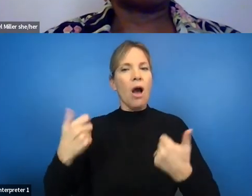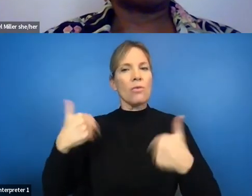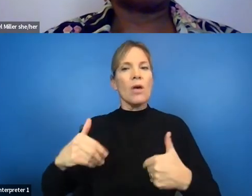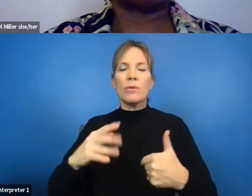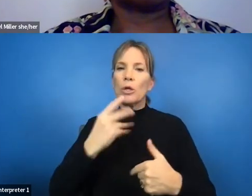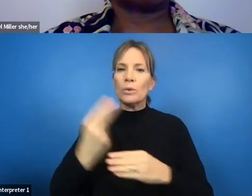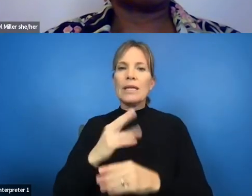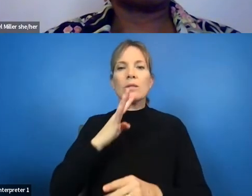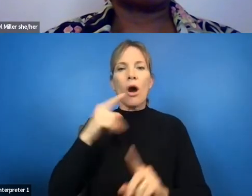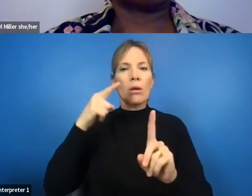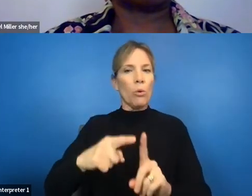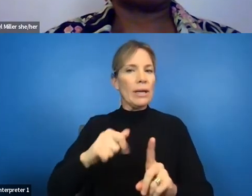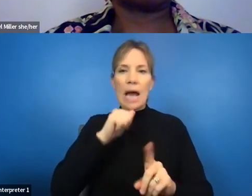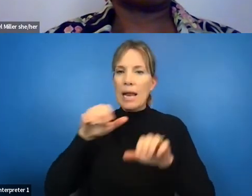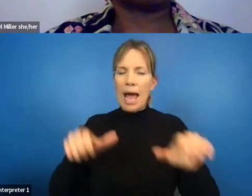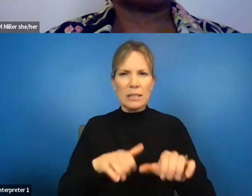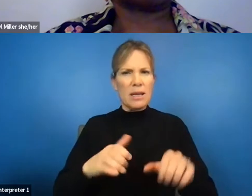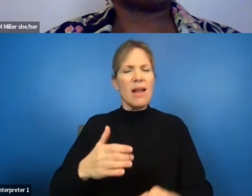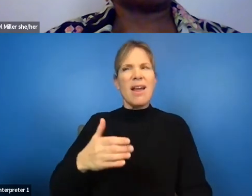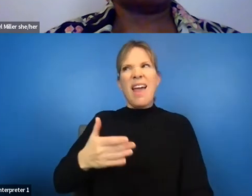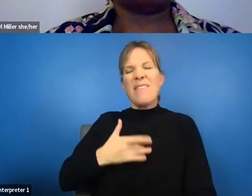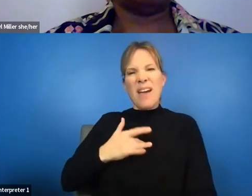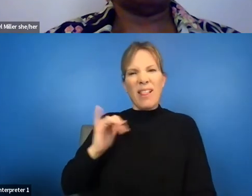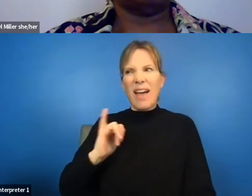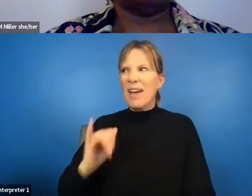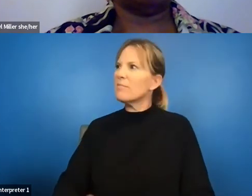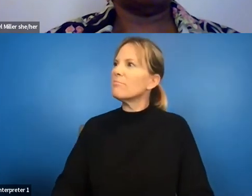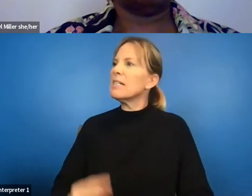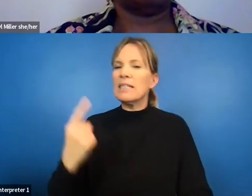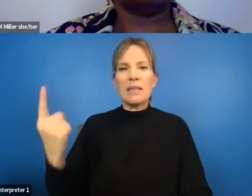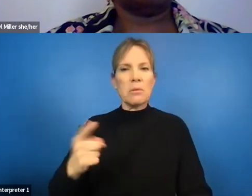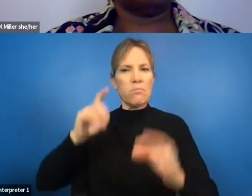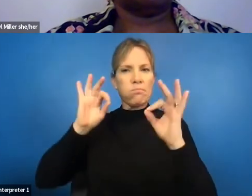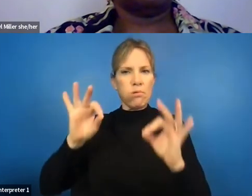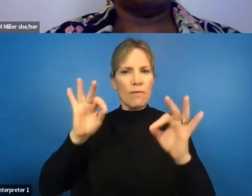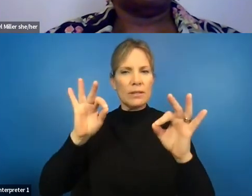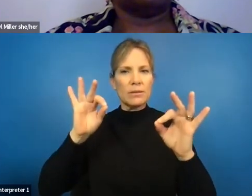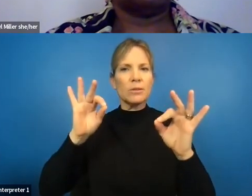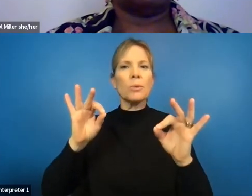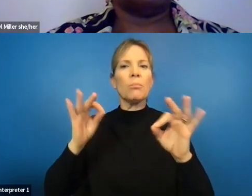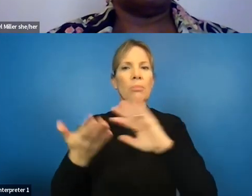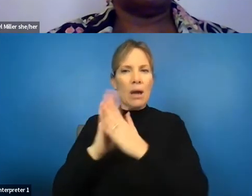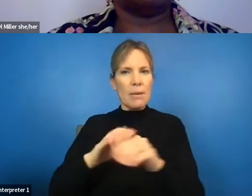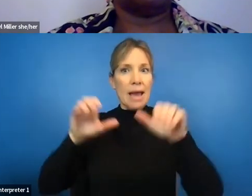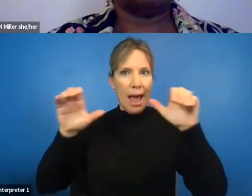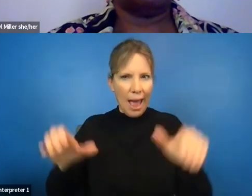action. And it felt like something that was perfect to take up as an action.